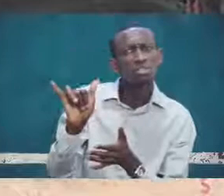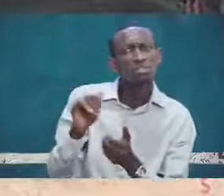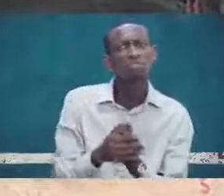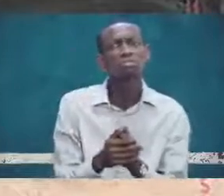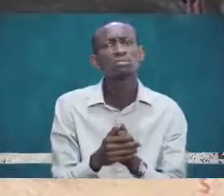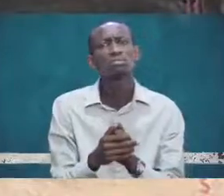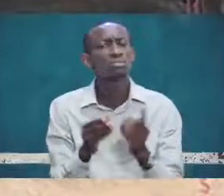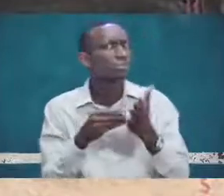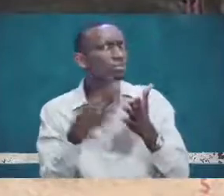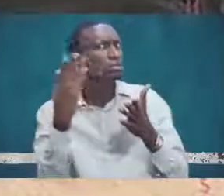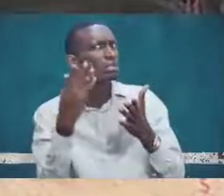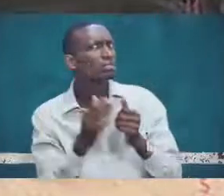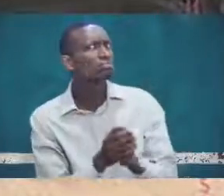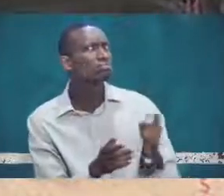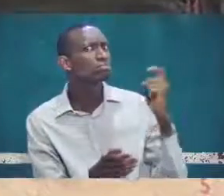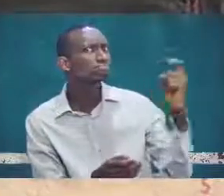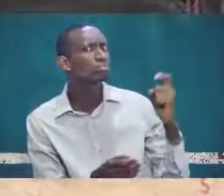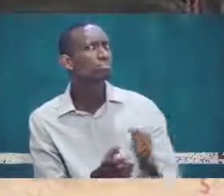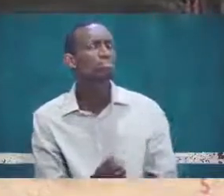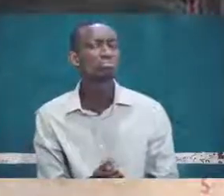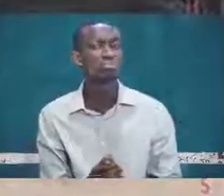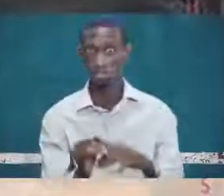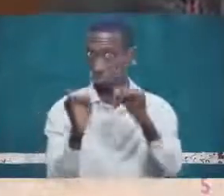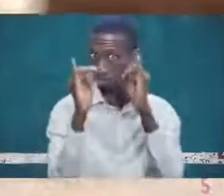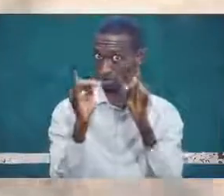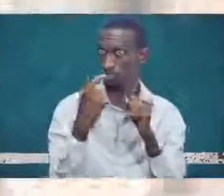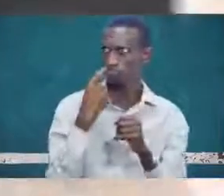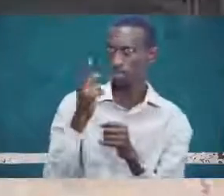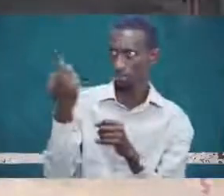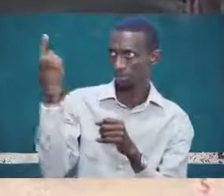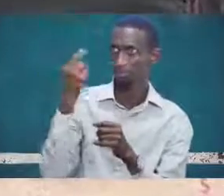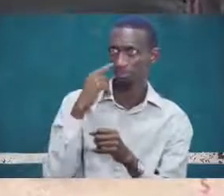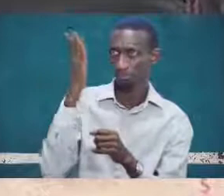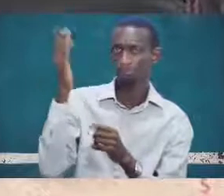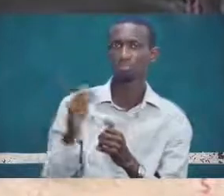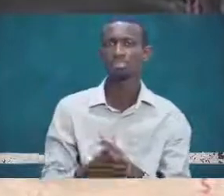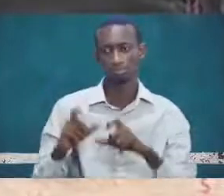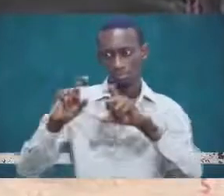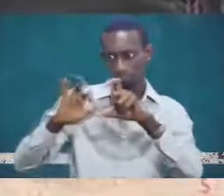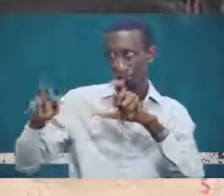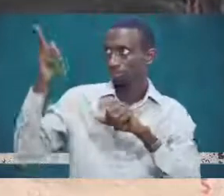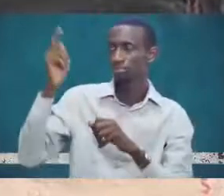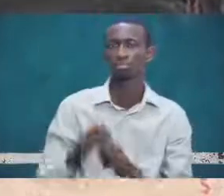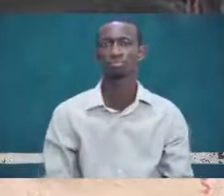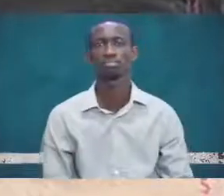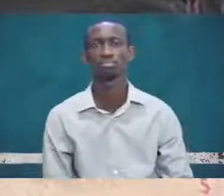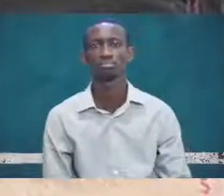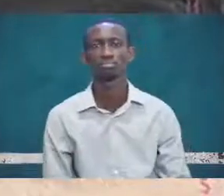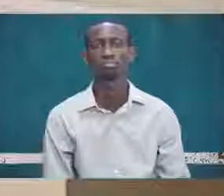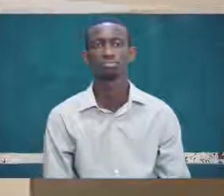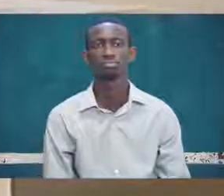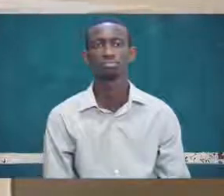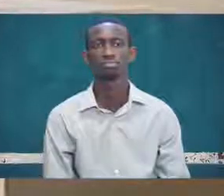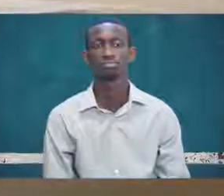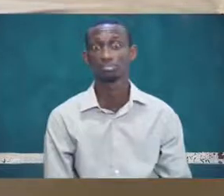value of x? When you come back over here, look at this formula. We have y, which is proportional to